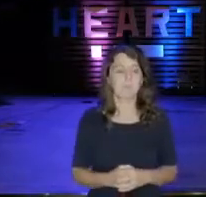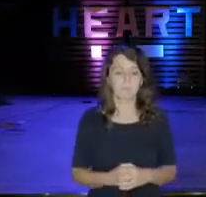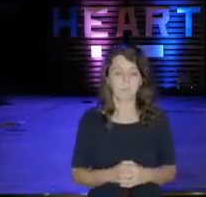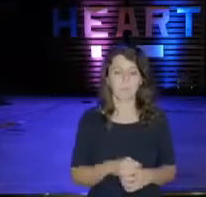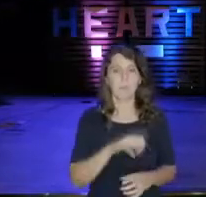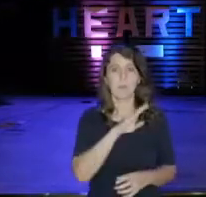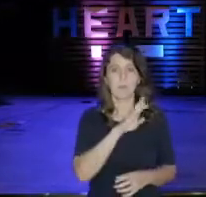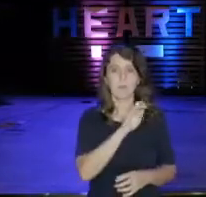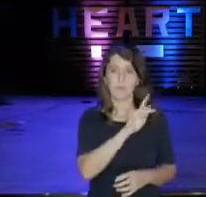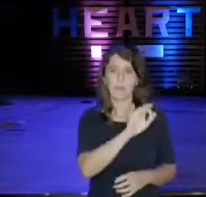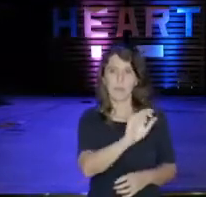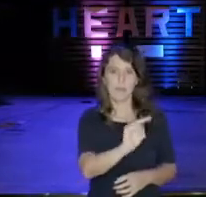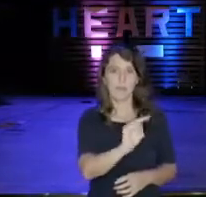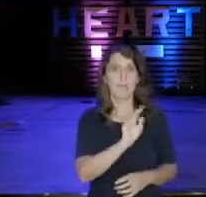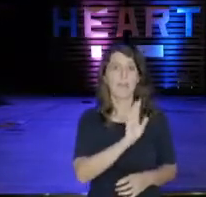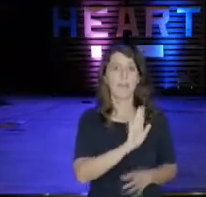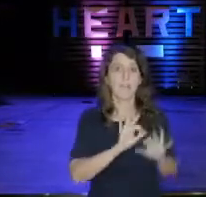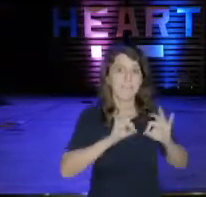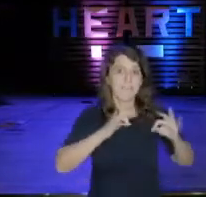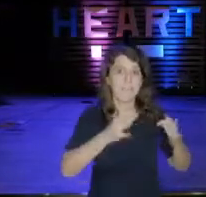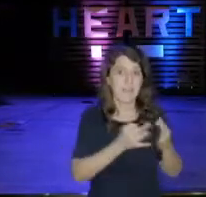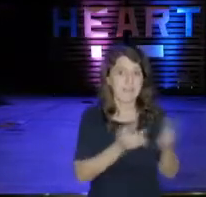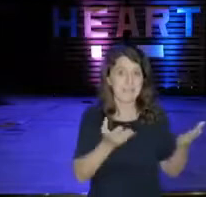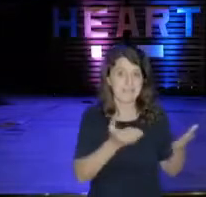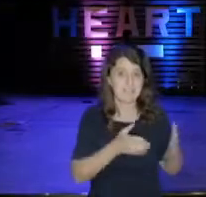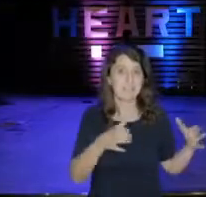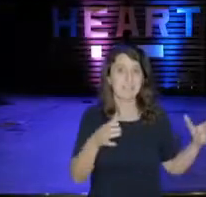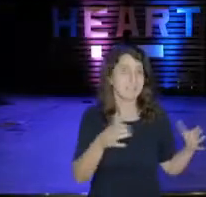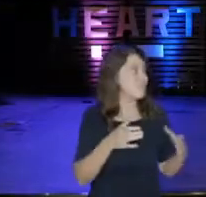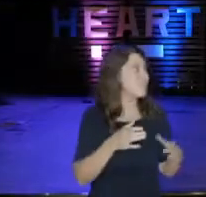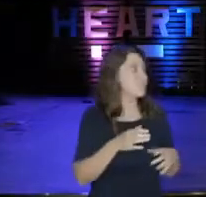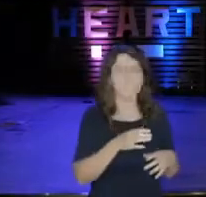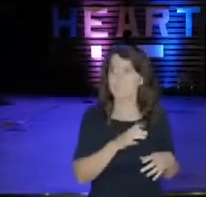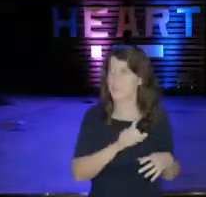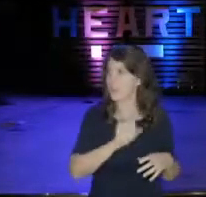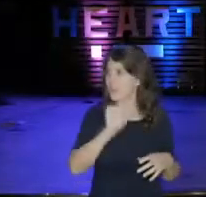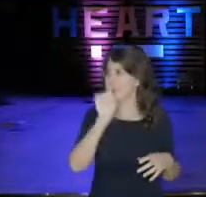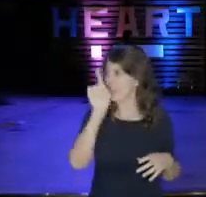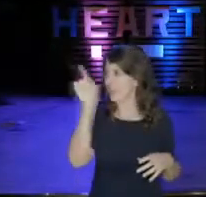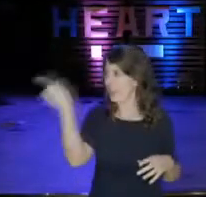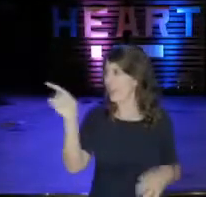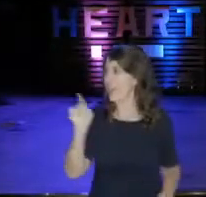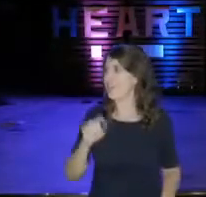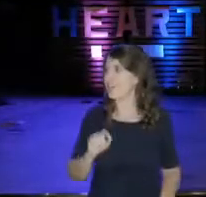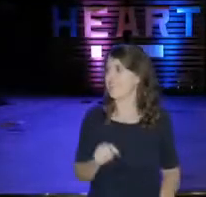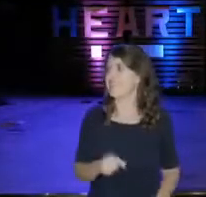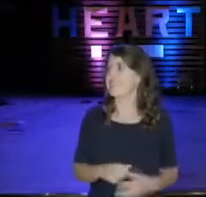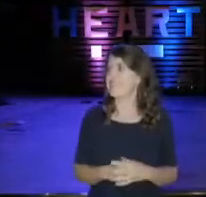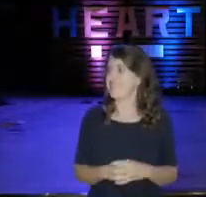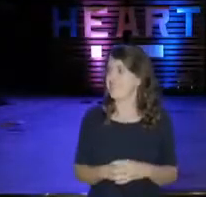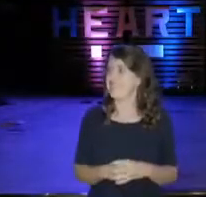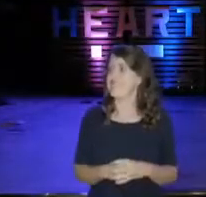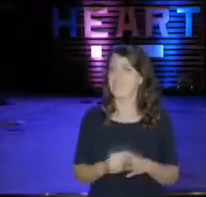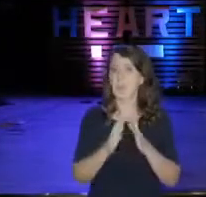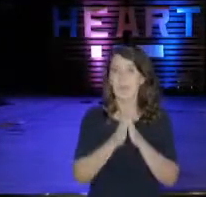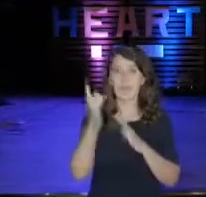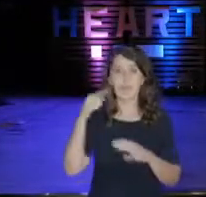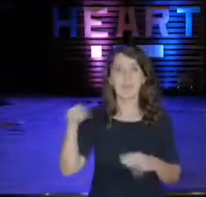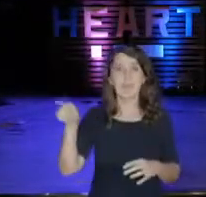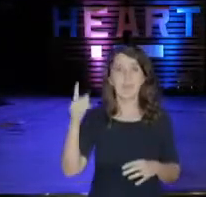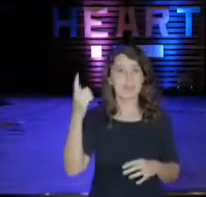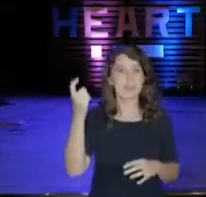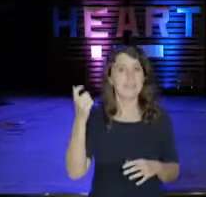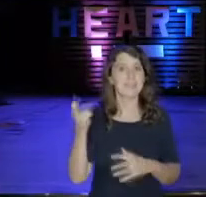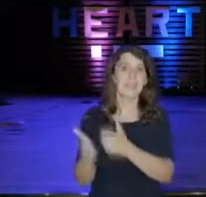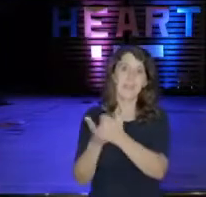Brooklyn has her family here, so we're going to pray. They're over there somewhere right there, and so pray for them because